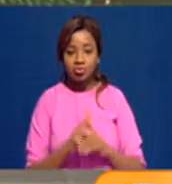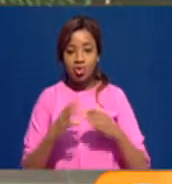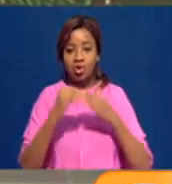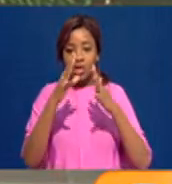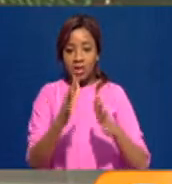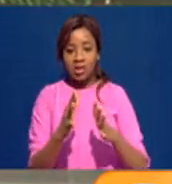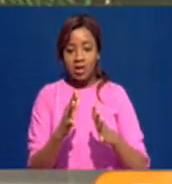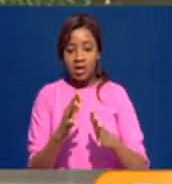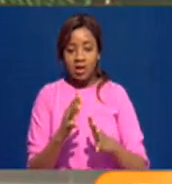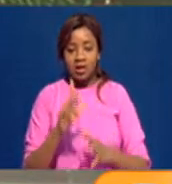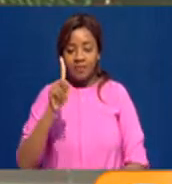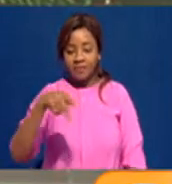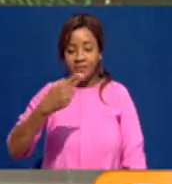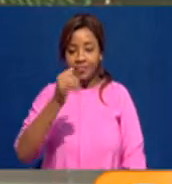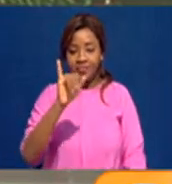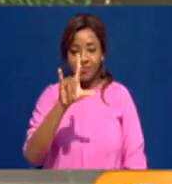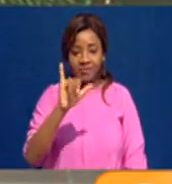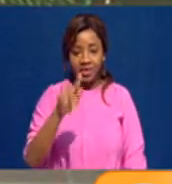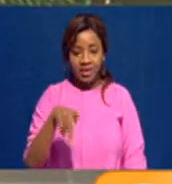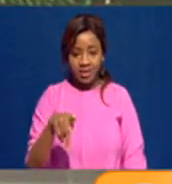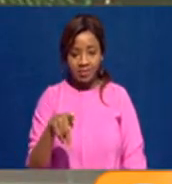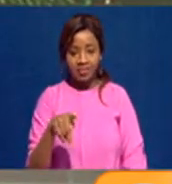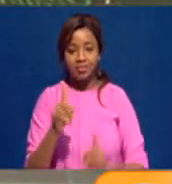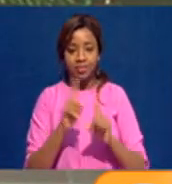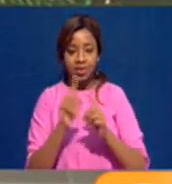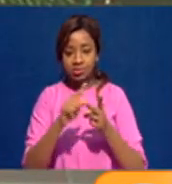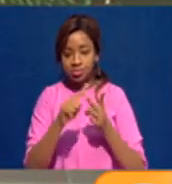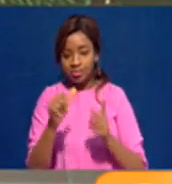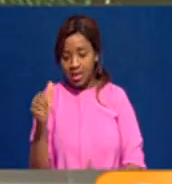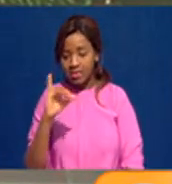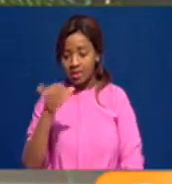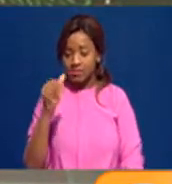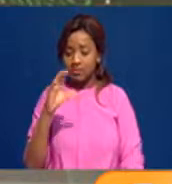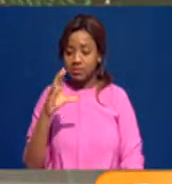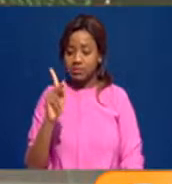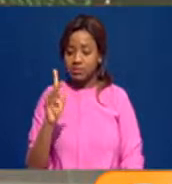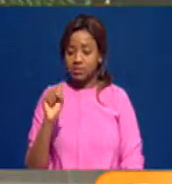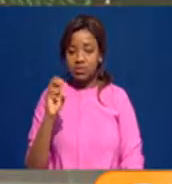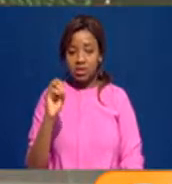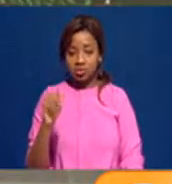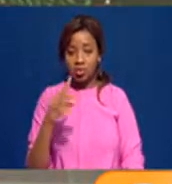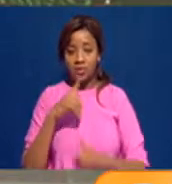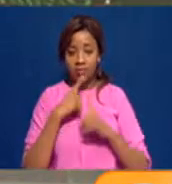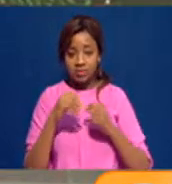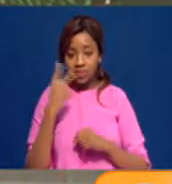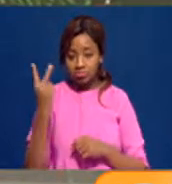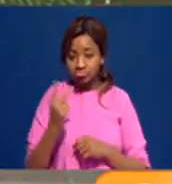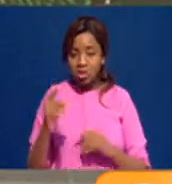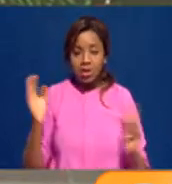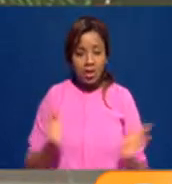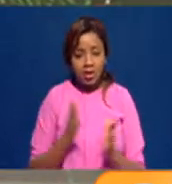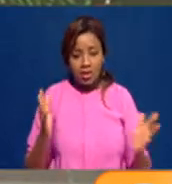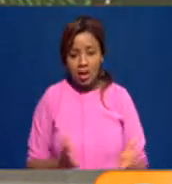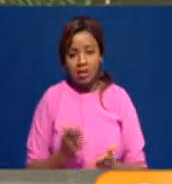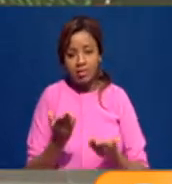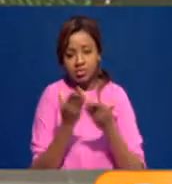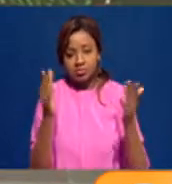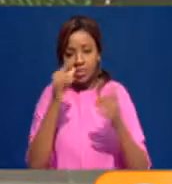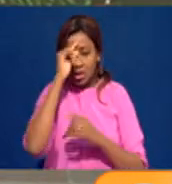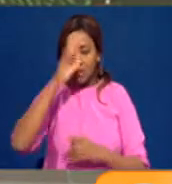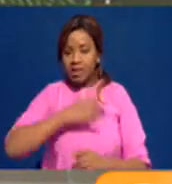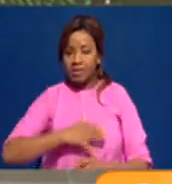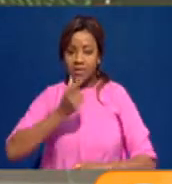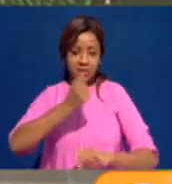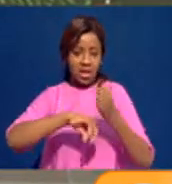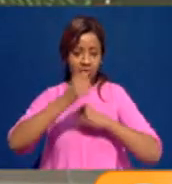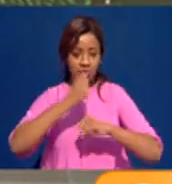Anyolo and his Anglican Church of Kenya counterpart Jackson Ole Sapit also called on the government to act with speed to stabilize the economy to